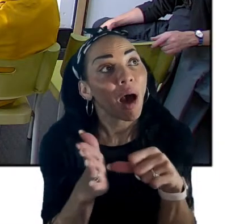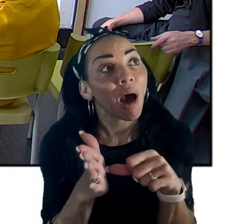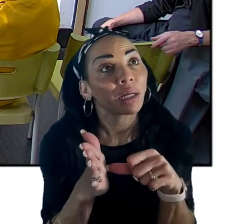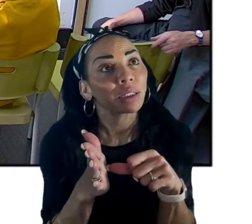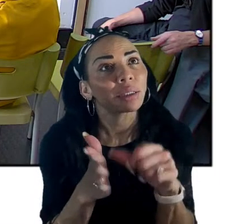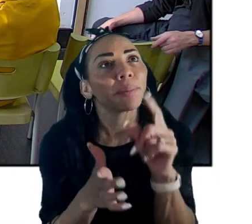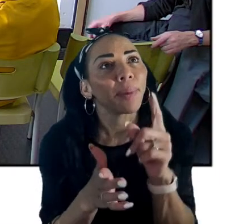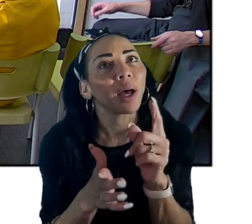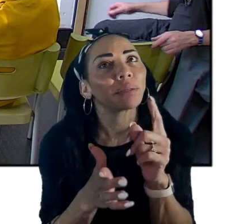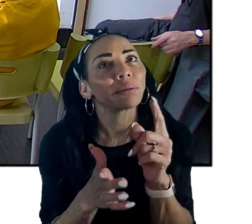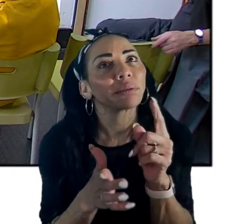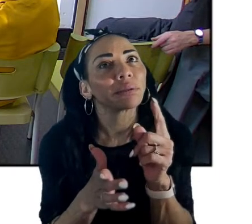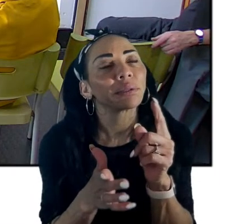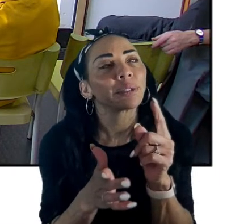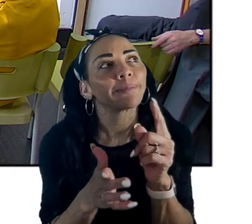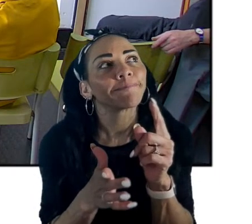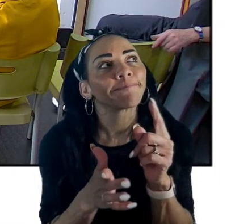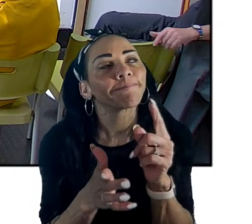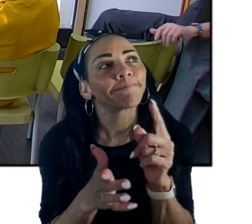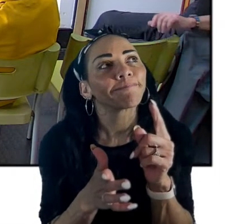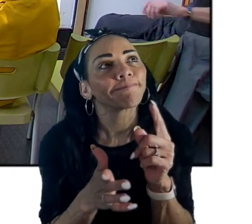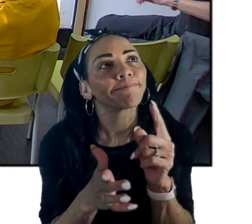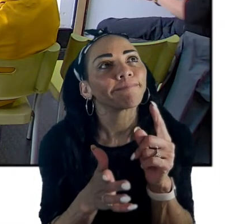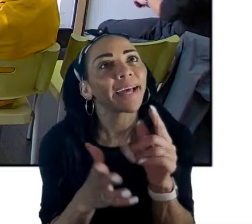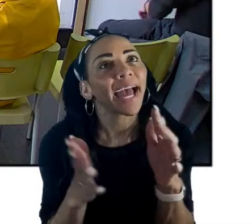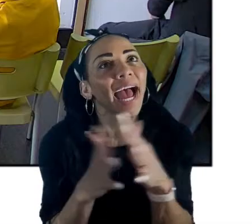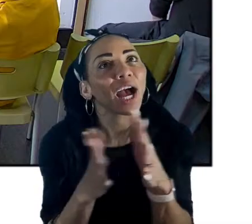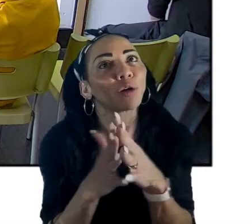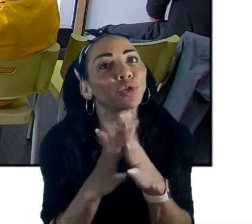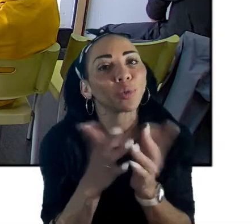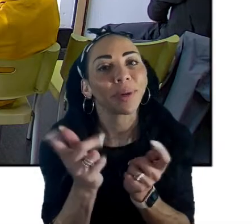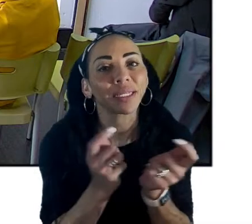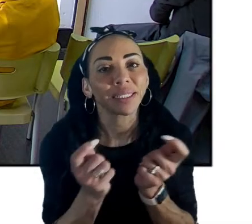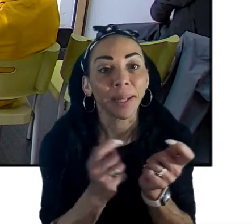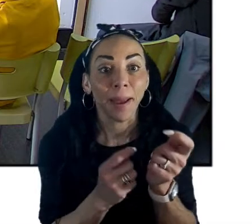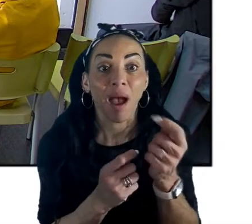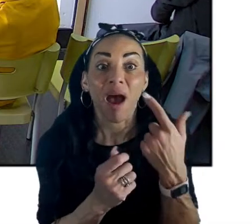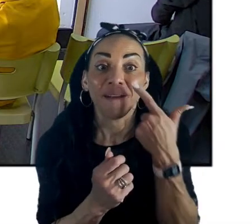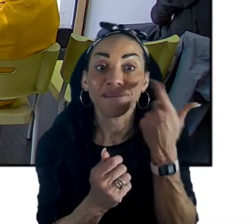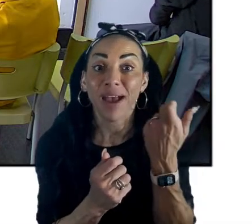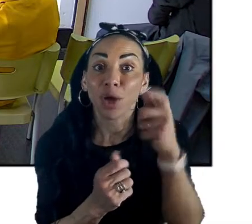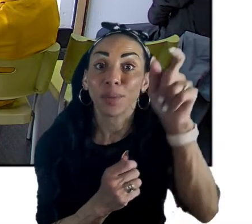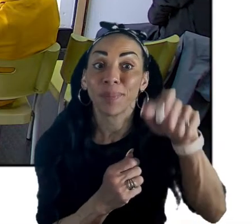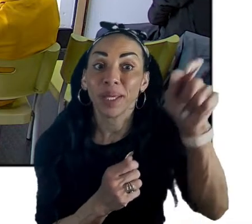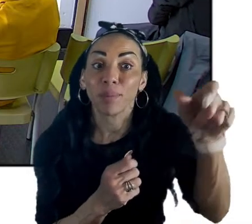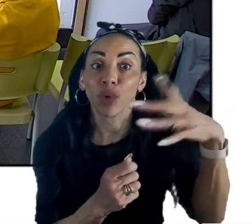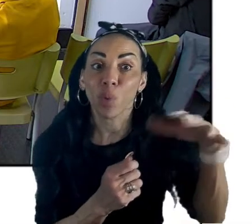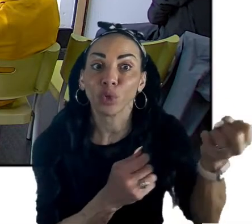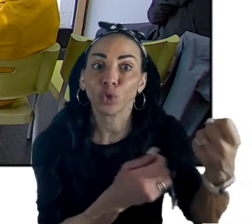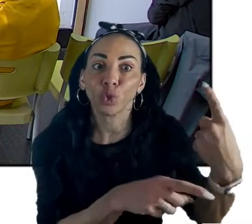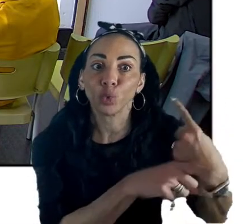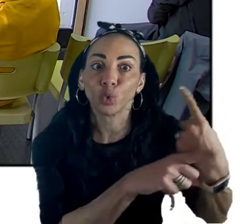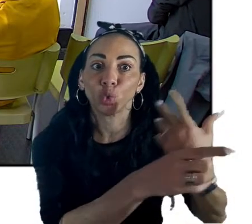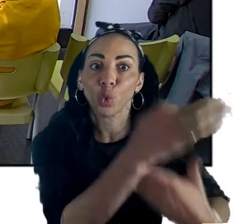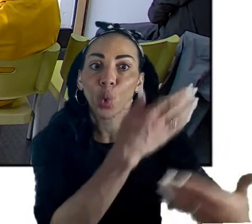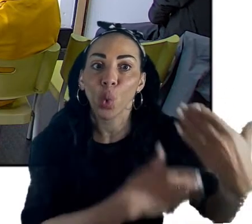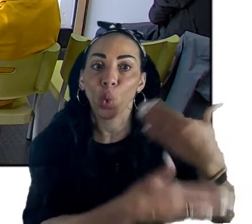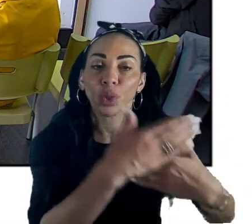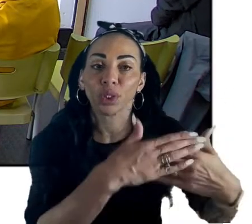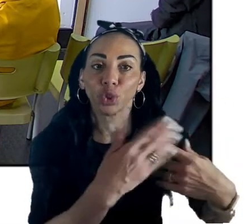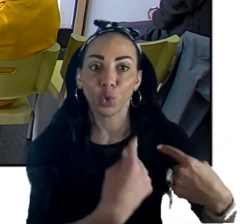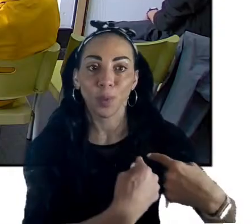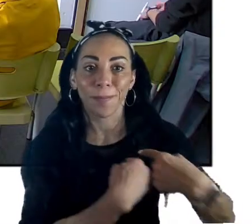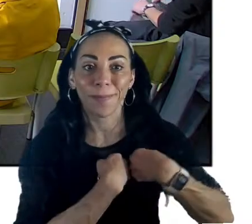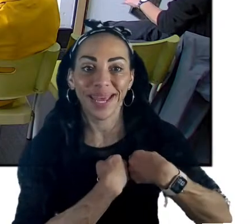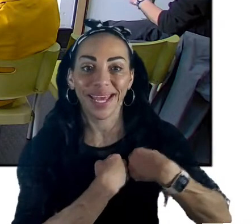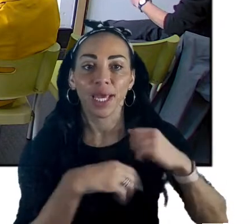what I found is that people want to speak to me. In particular, not a confessional booth. Like sometimes